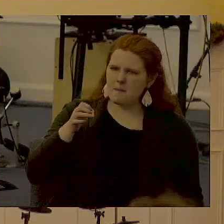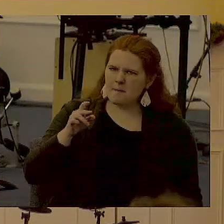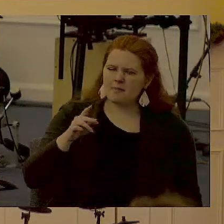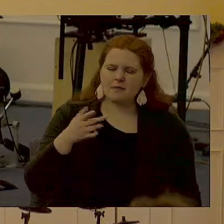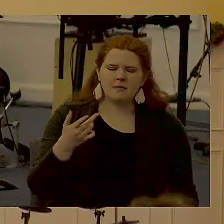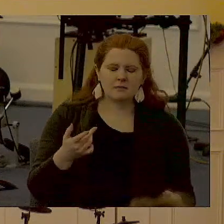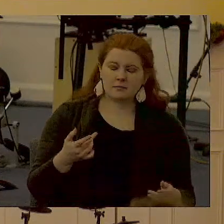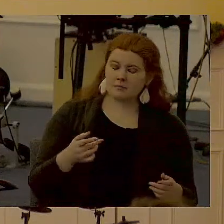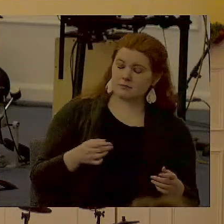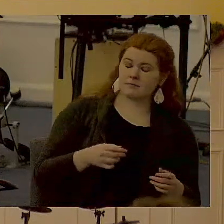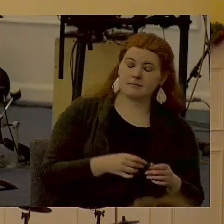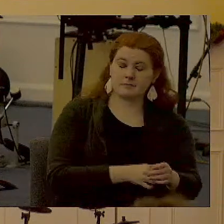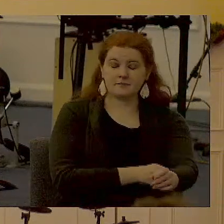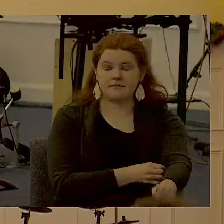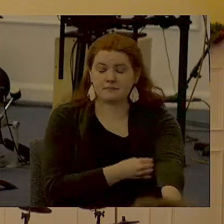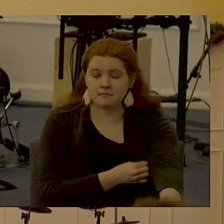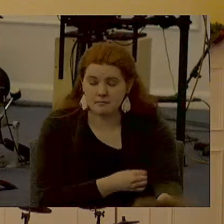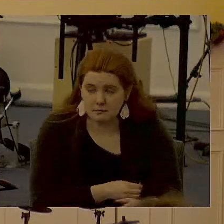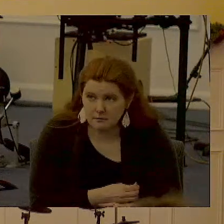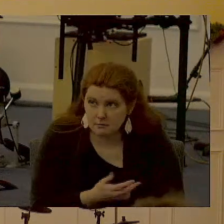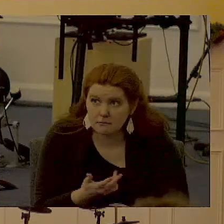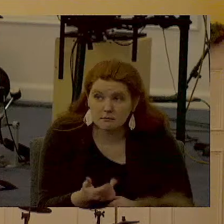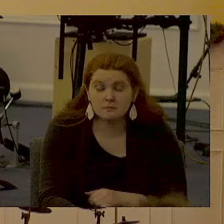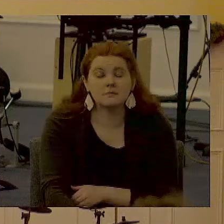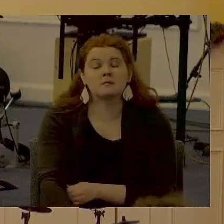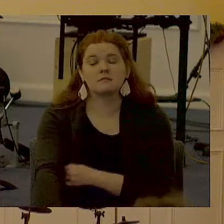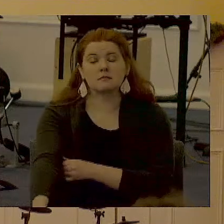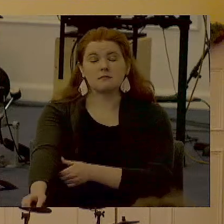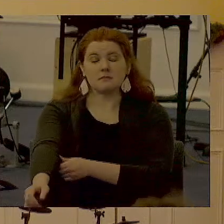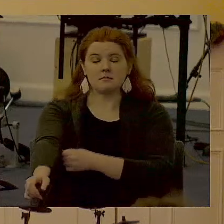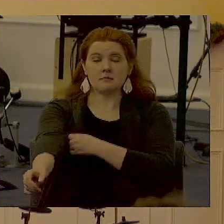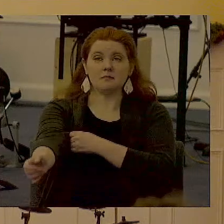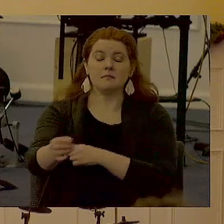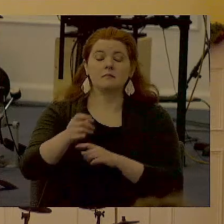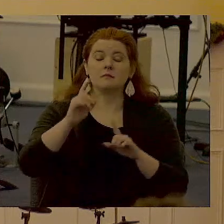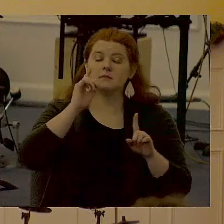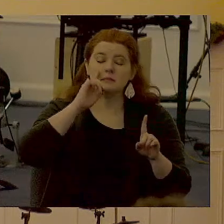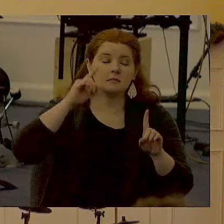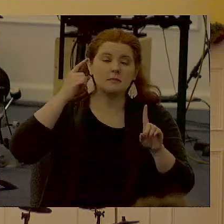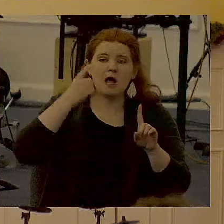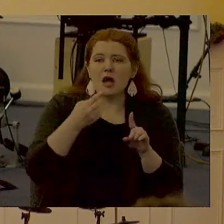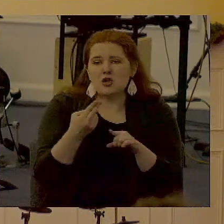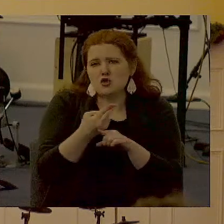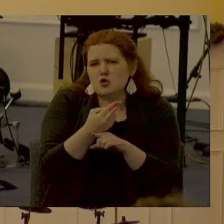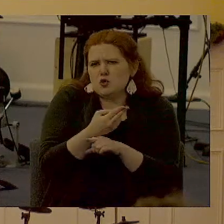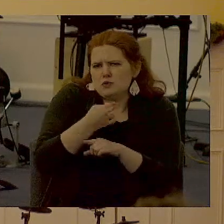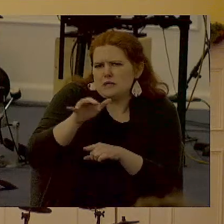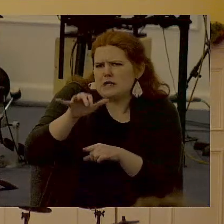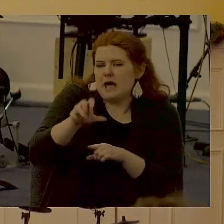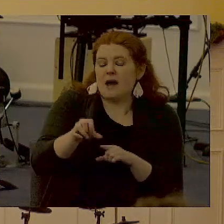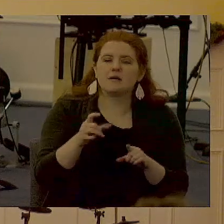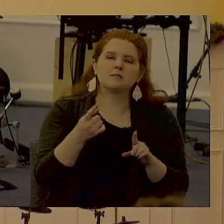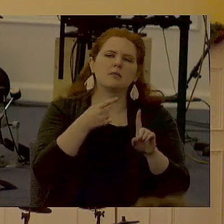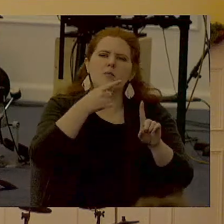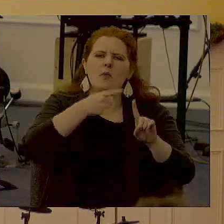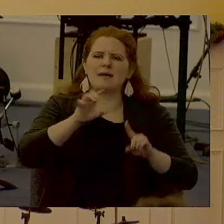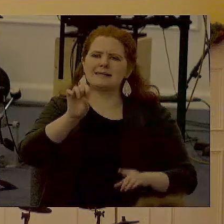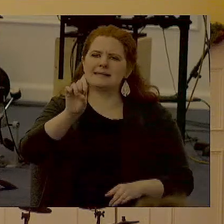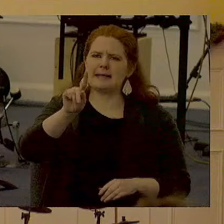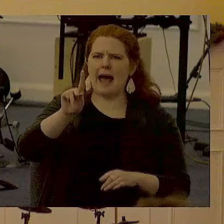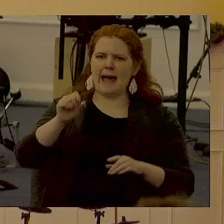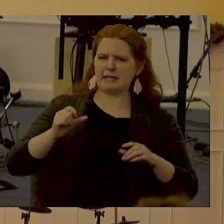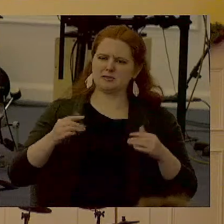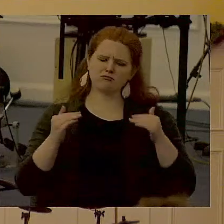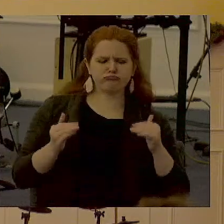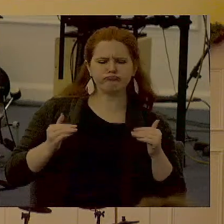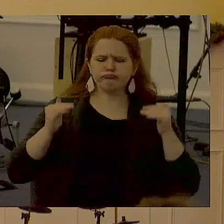than anything, sure, they're useful, they are a sign of status. They are a